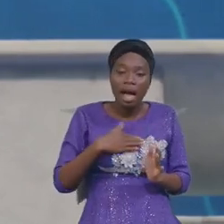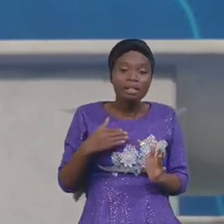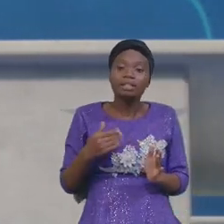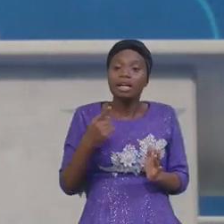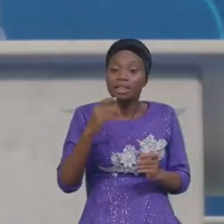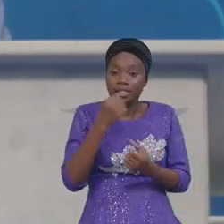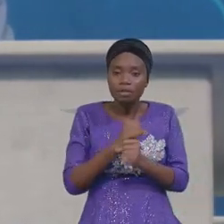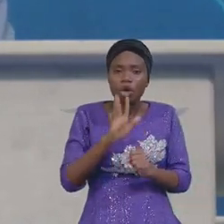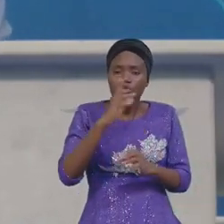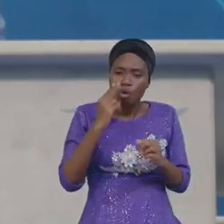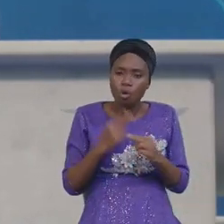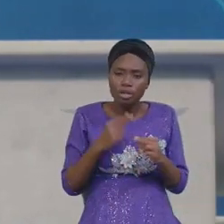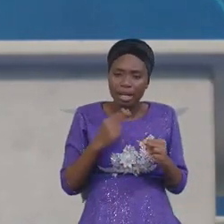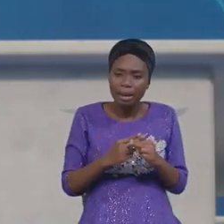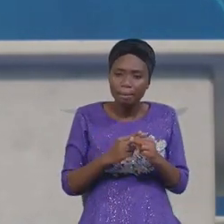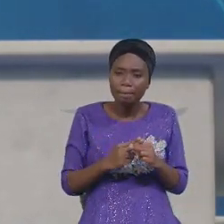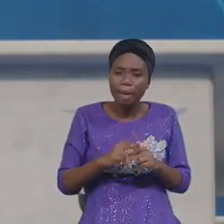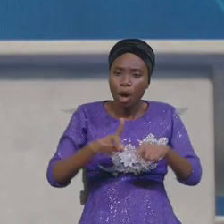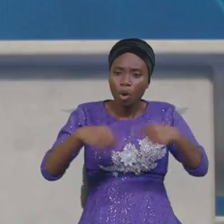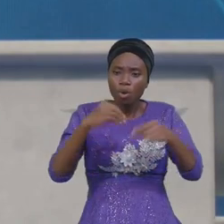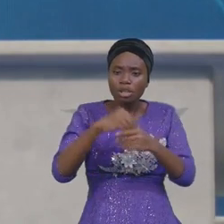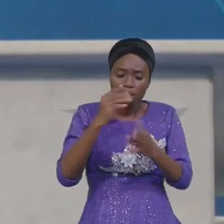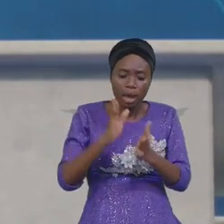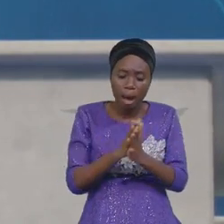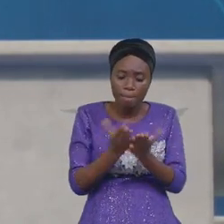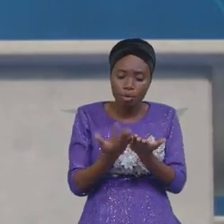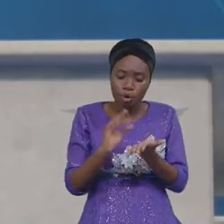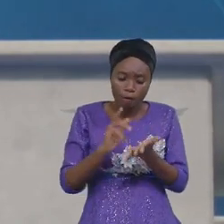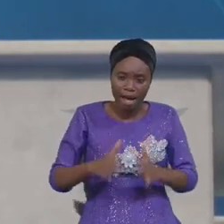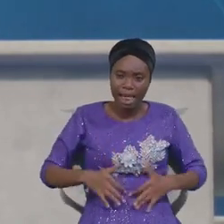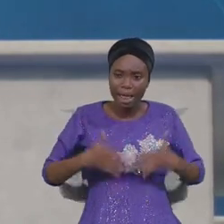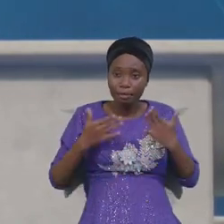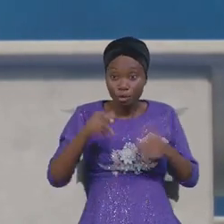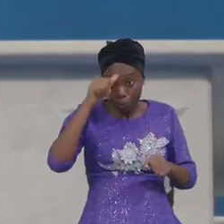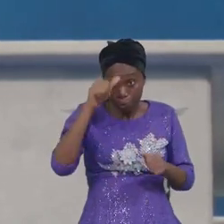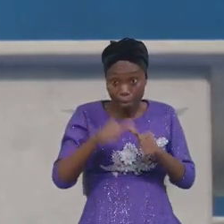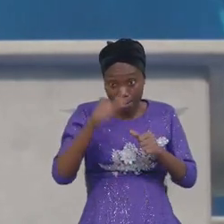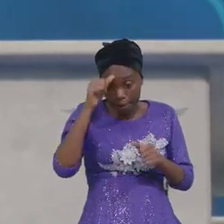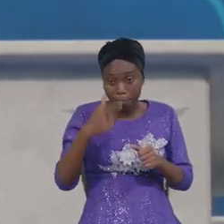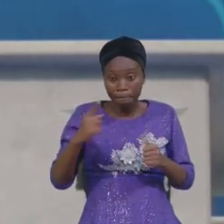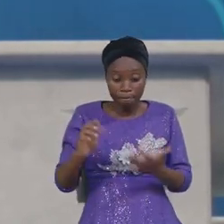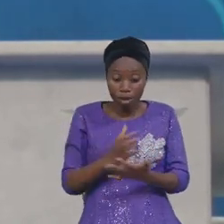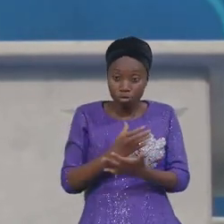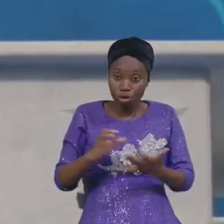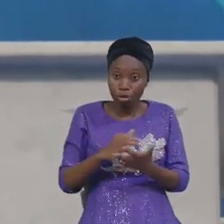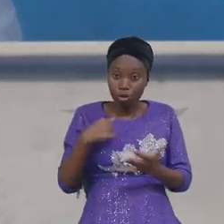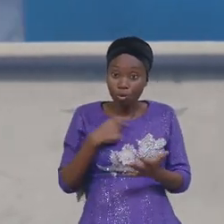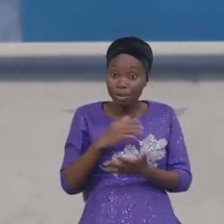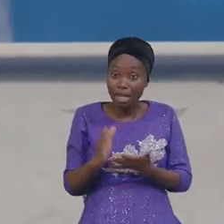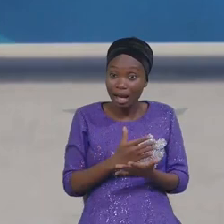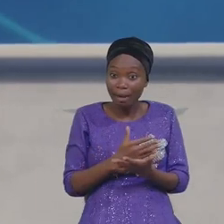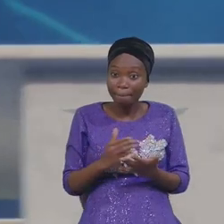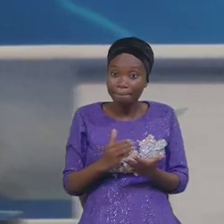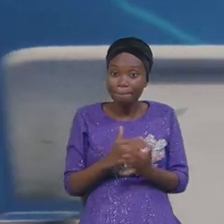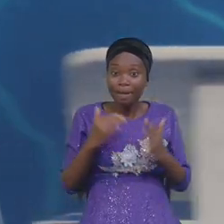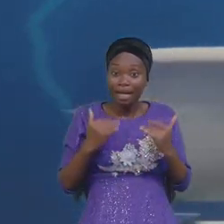Your name goes into the book of life. Do you remember the congregational song we sang?